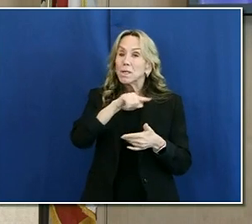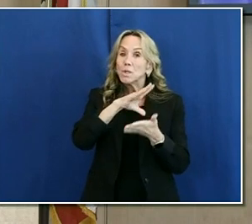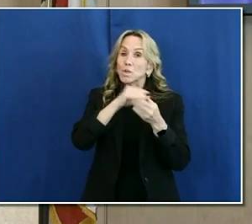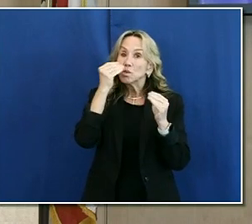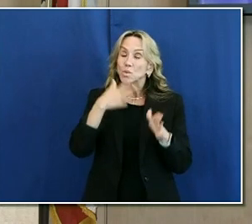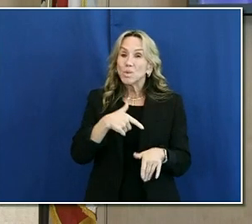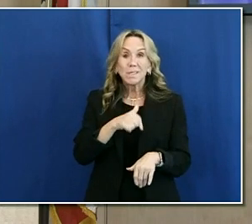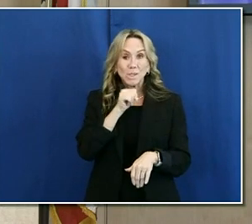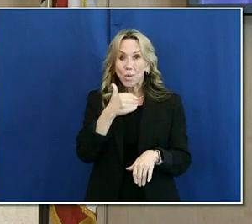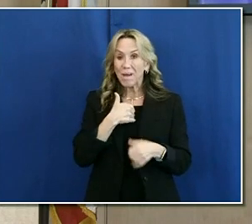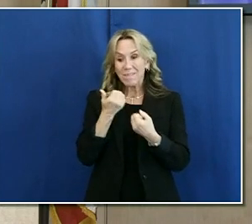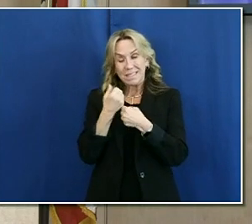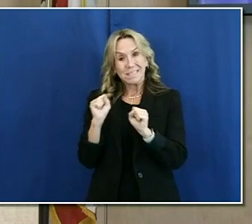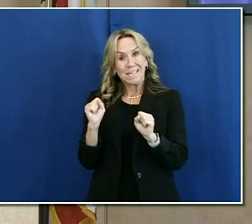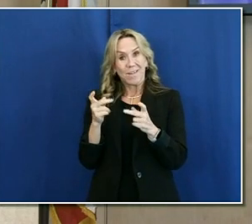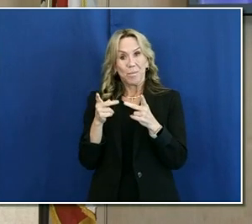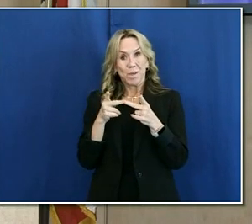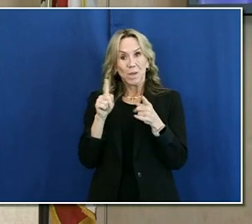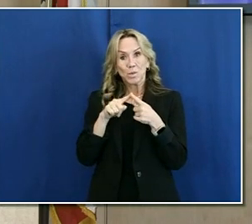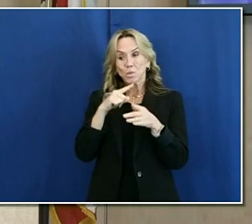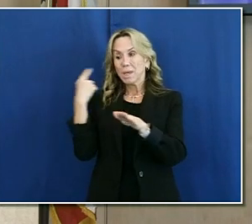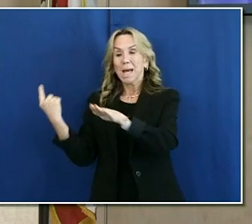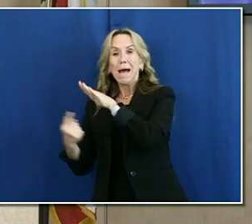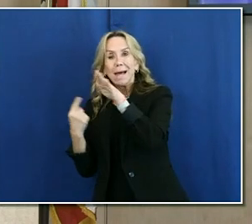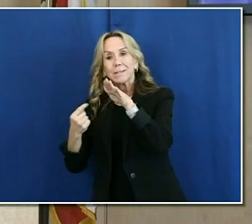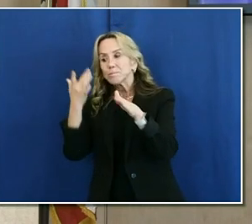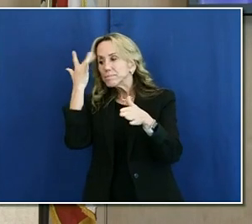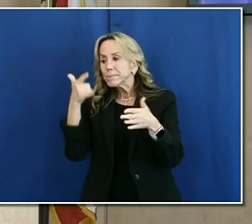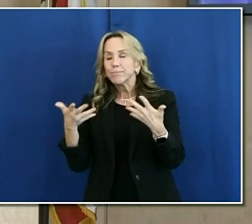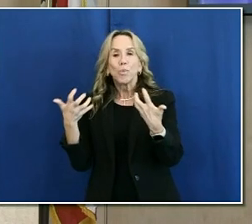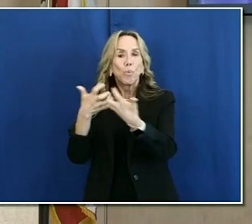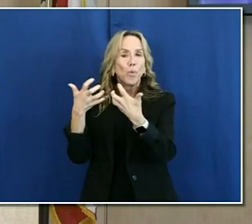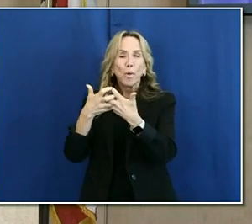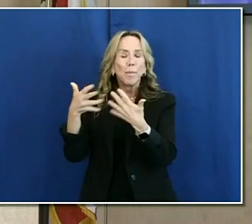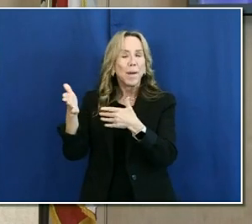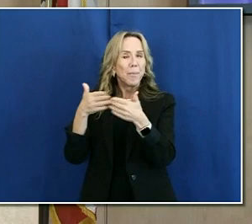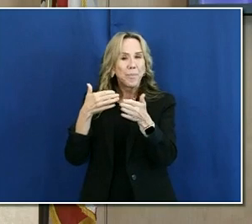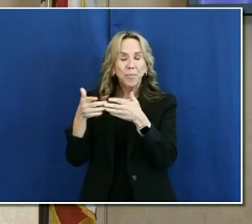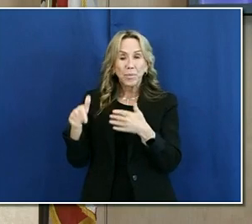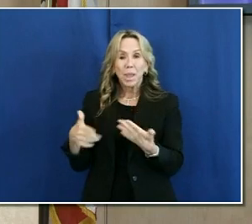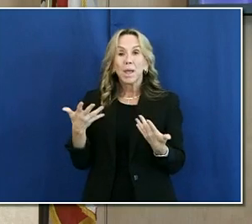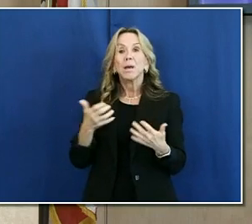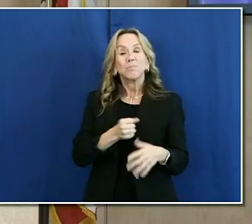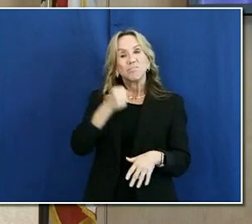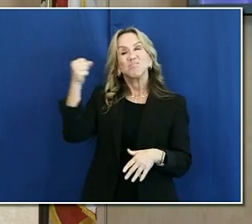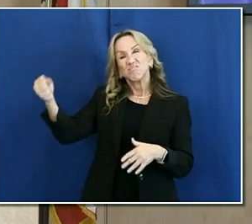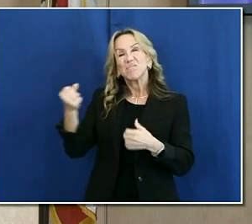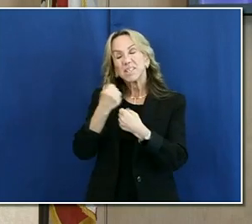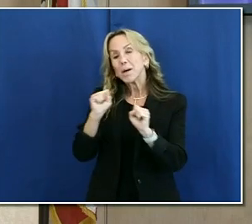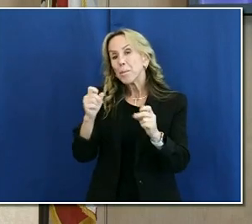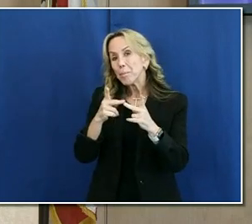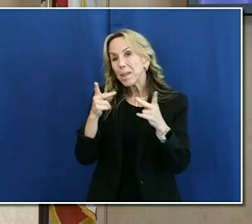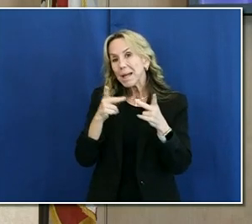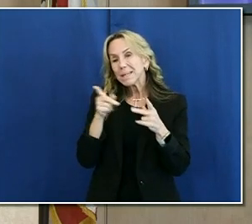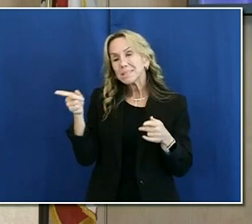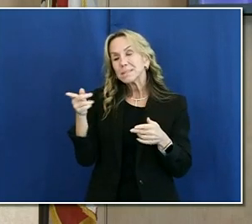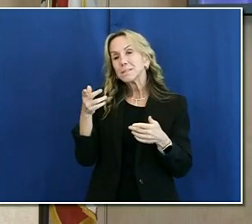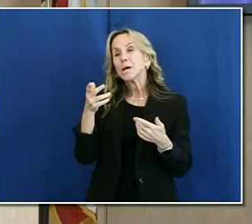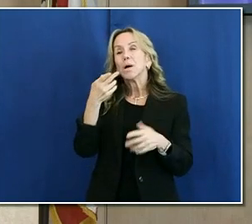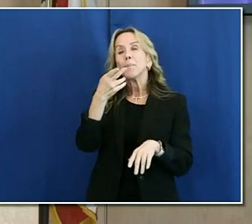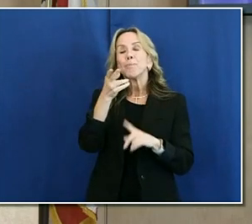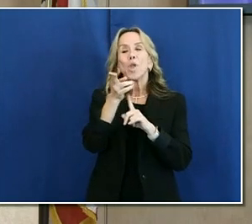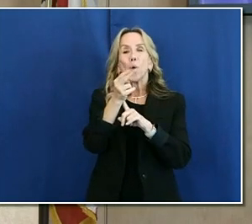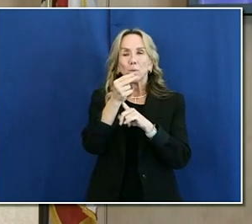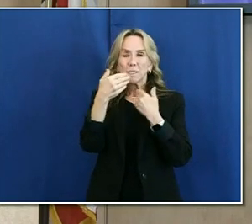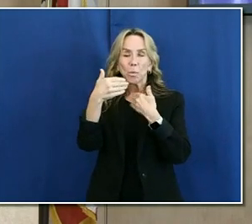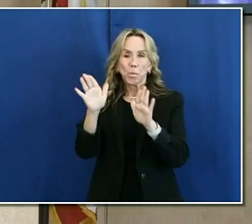their domicile situation, either with roommates or other close contacts, access to the county's hotel rooms, although that number is